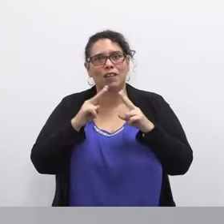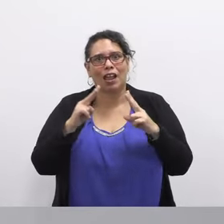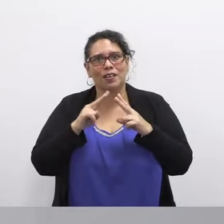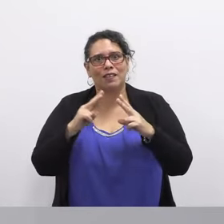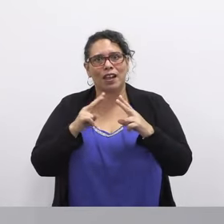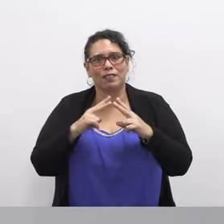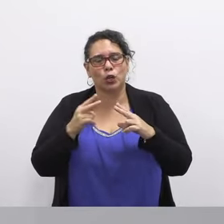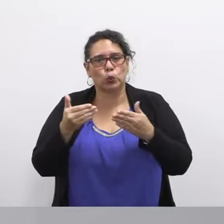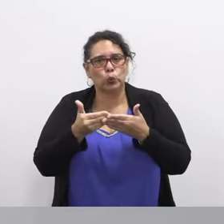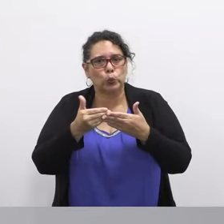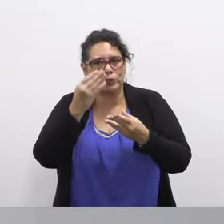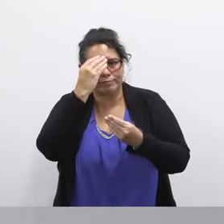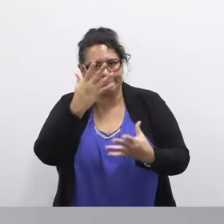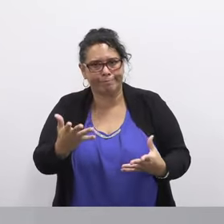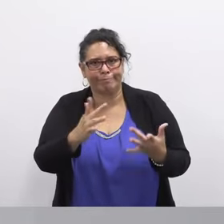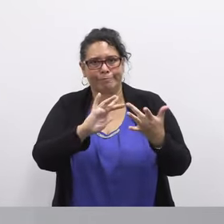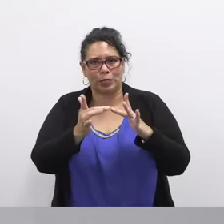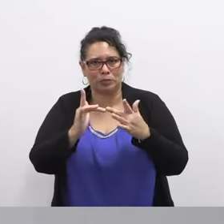latest updates.